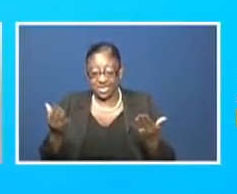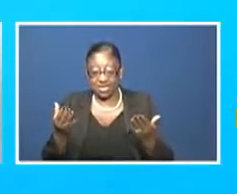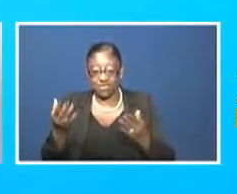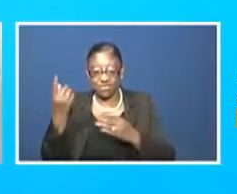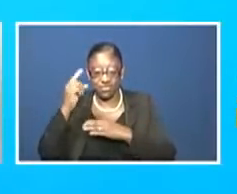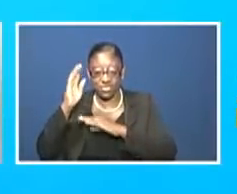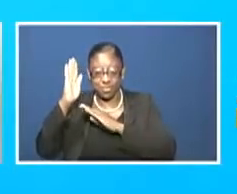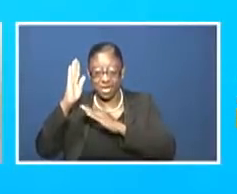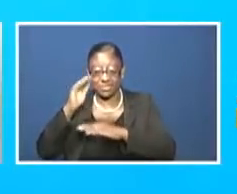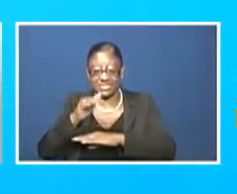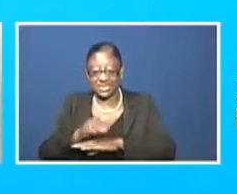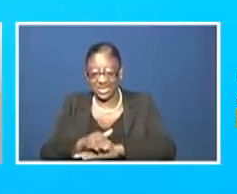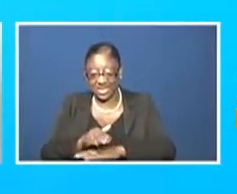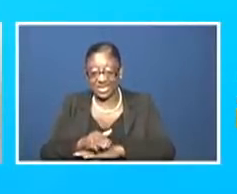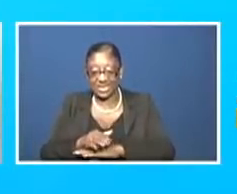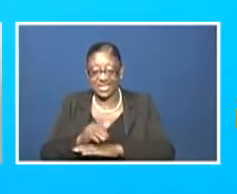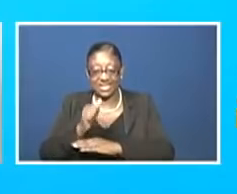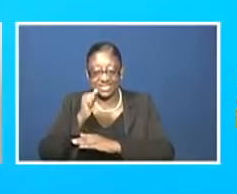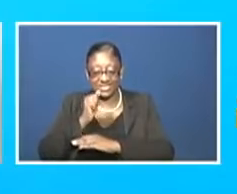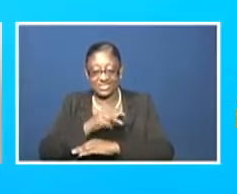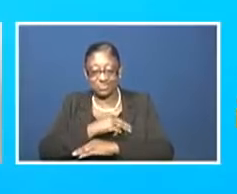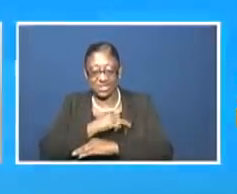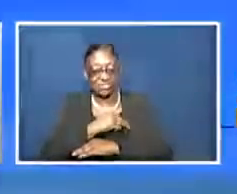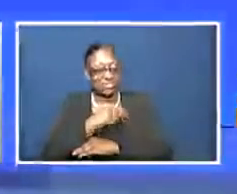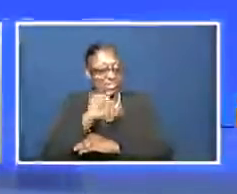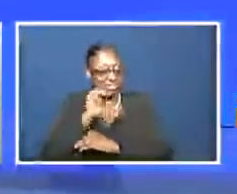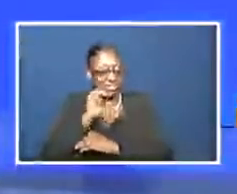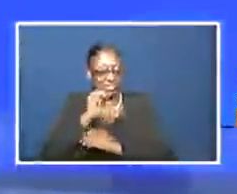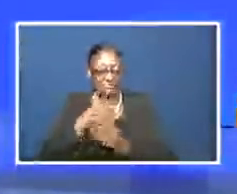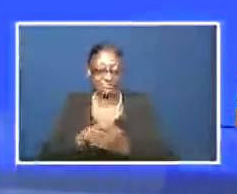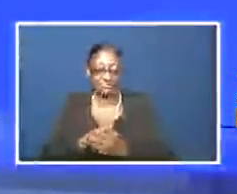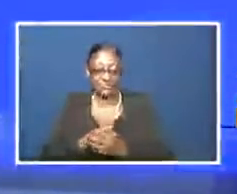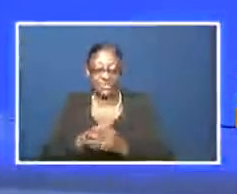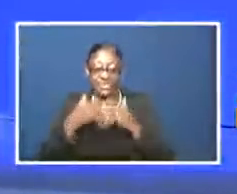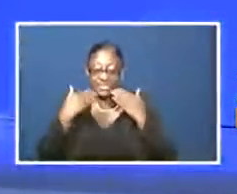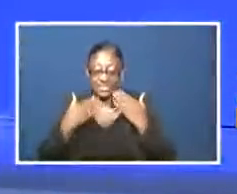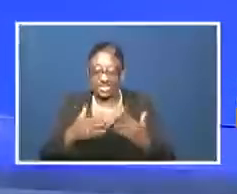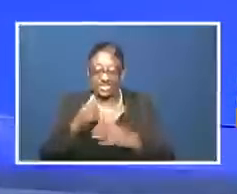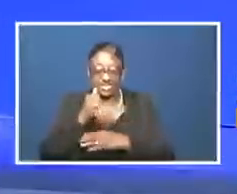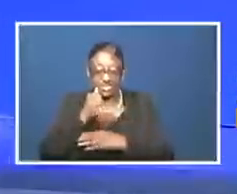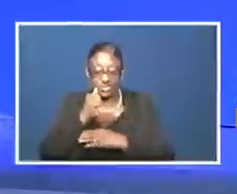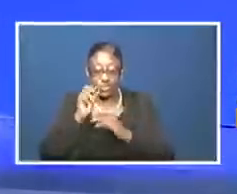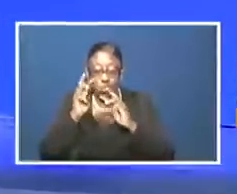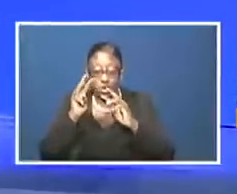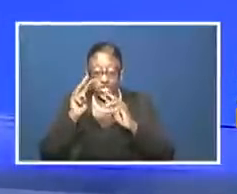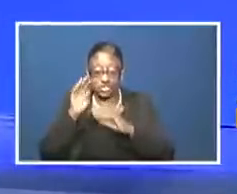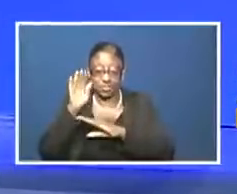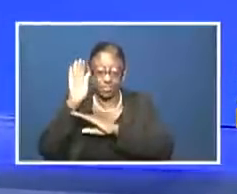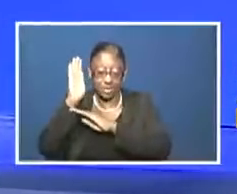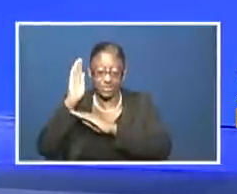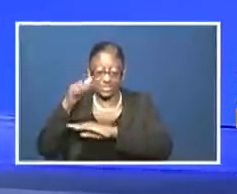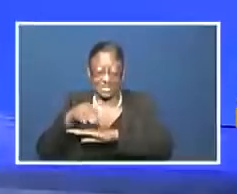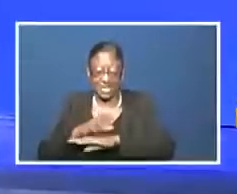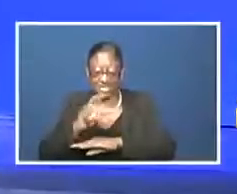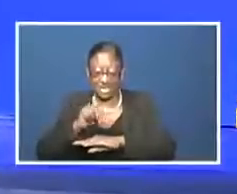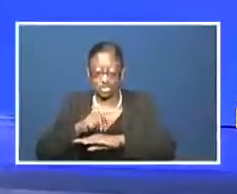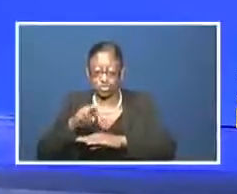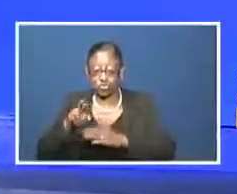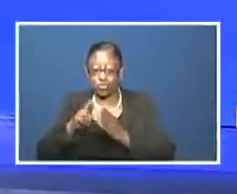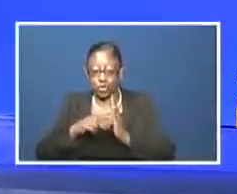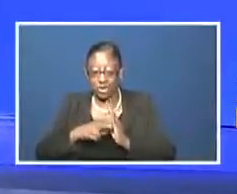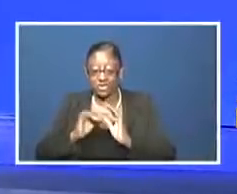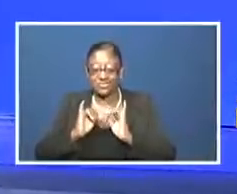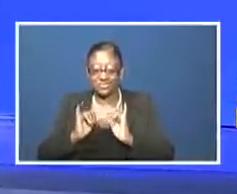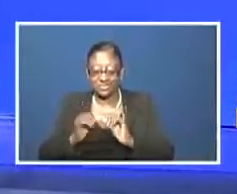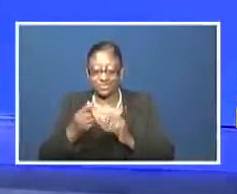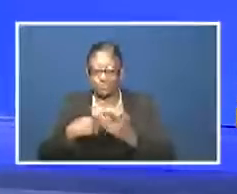the Bahamas Tonight, I'm Altaviz Mannings. Back to you, Makushla. Well, thanks, Altaviz. You're watching the Bahamas Tonight, the National Report.